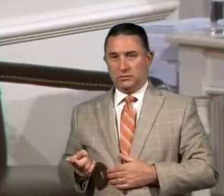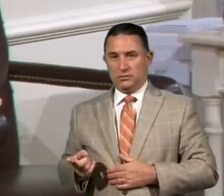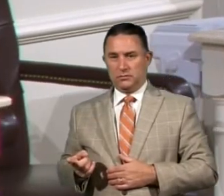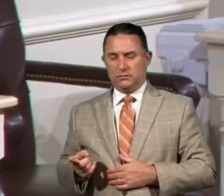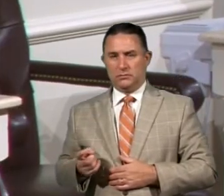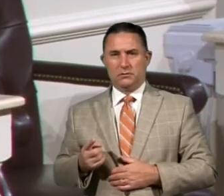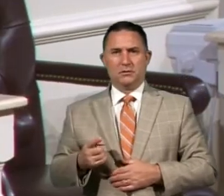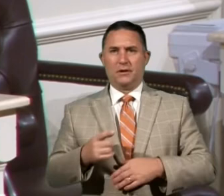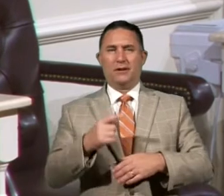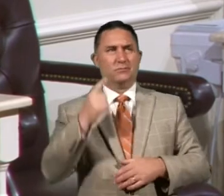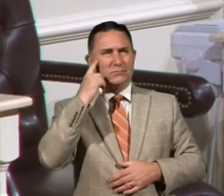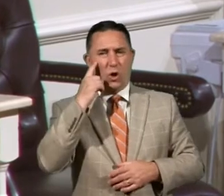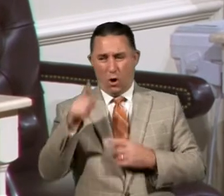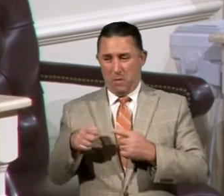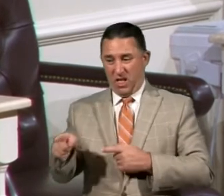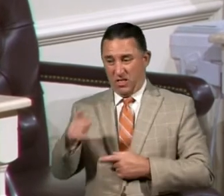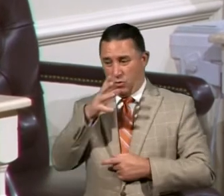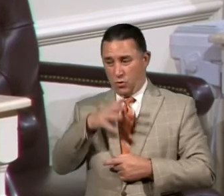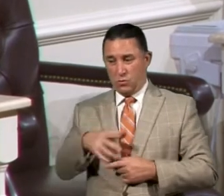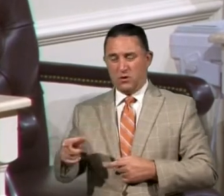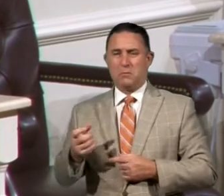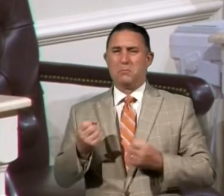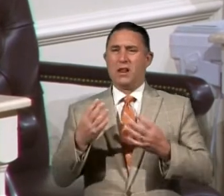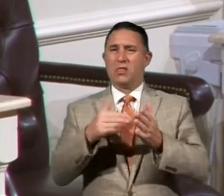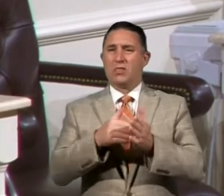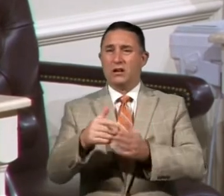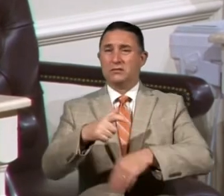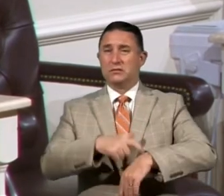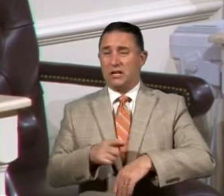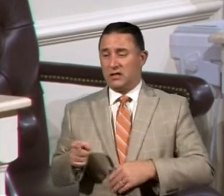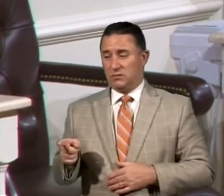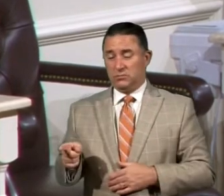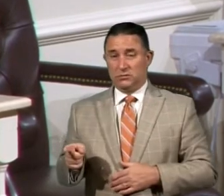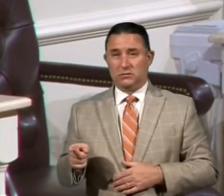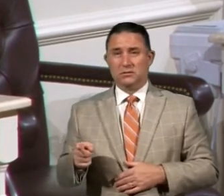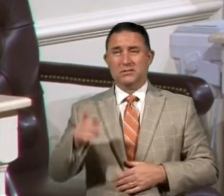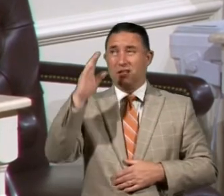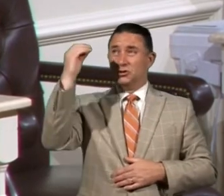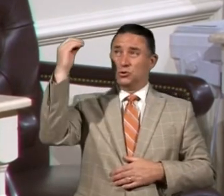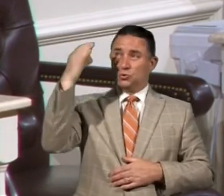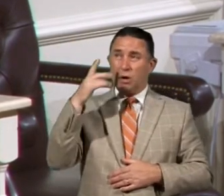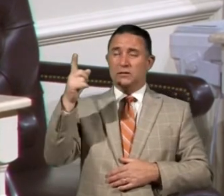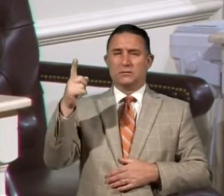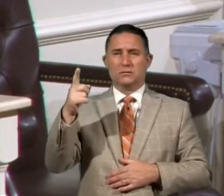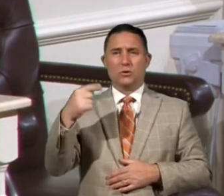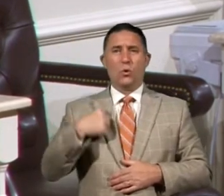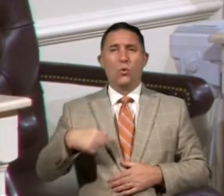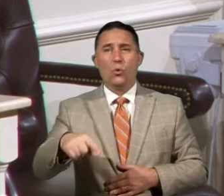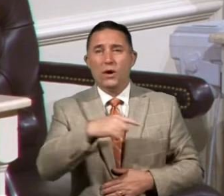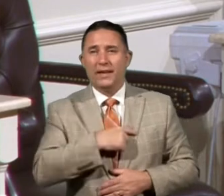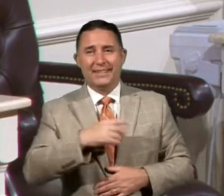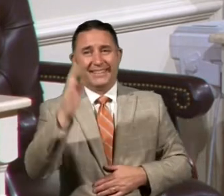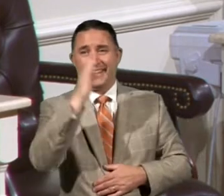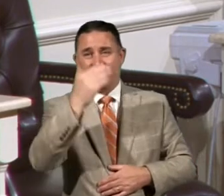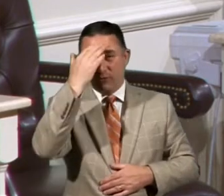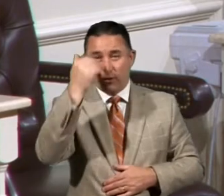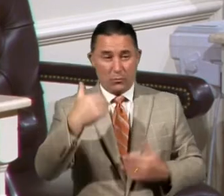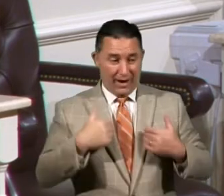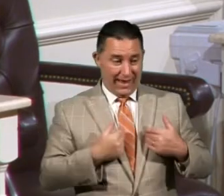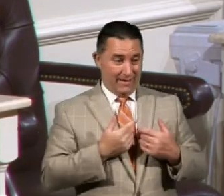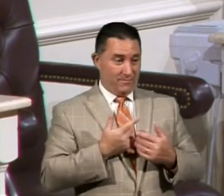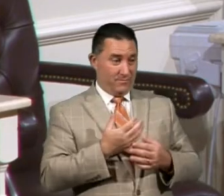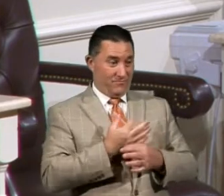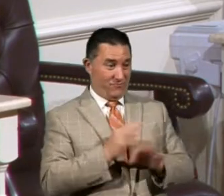I've thought of her 1,000 times since. By the grace of God, may we never forget what we have